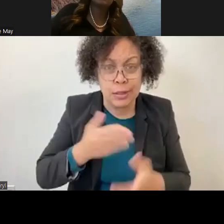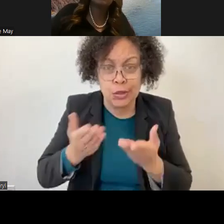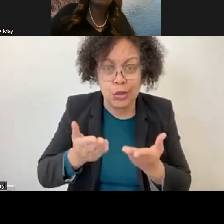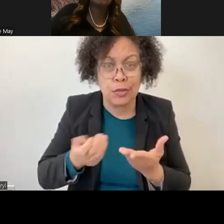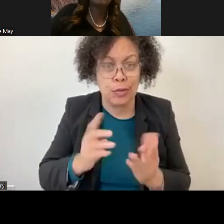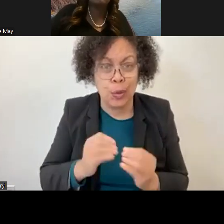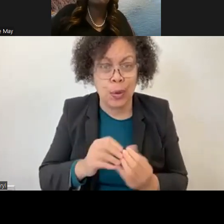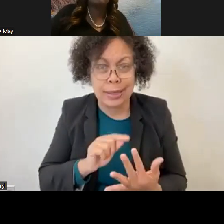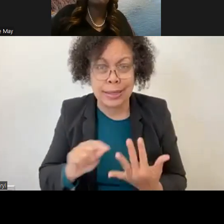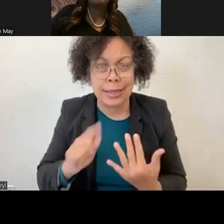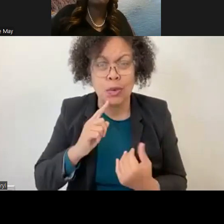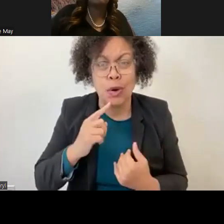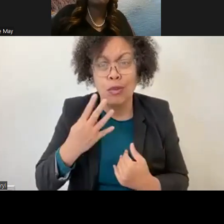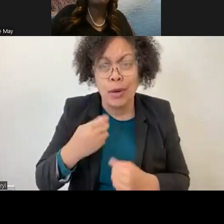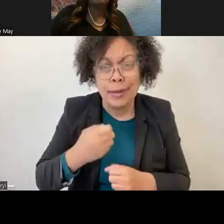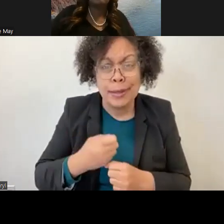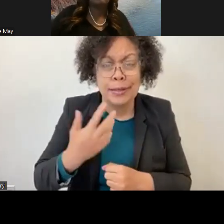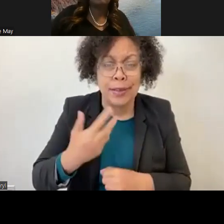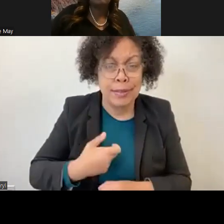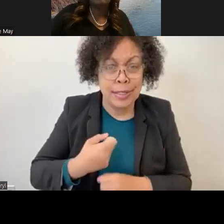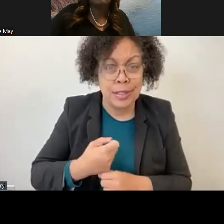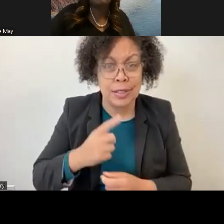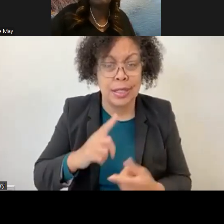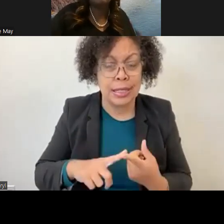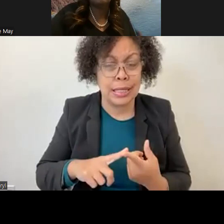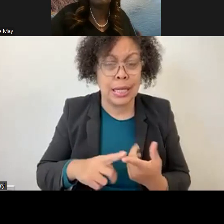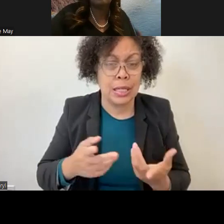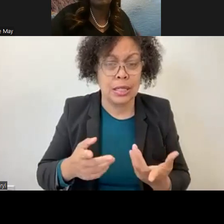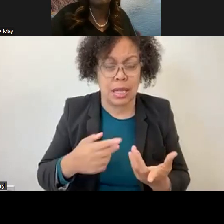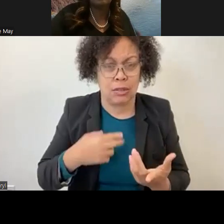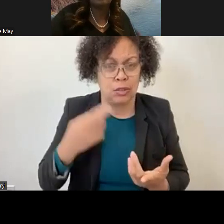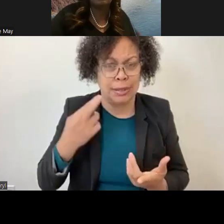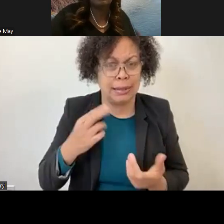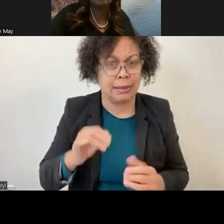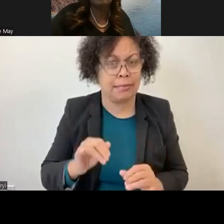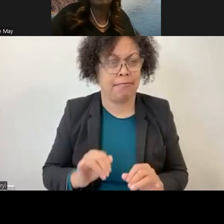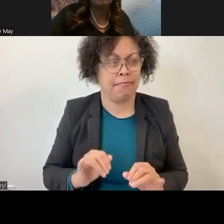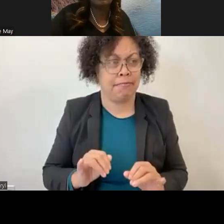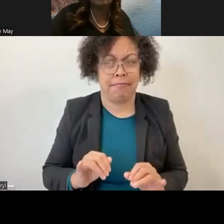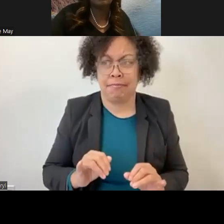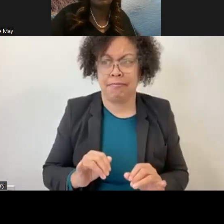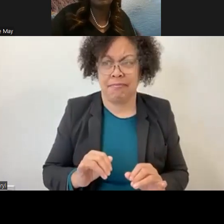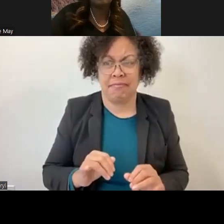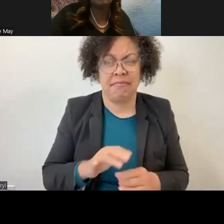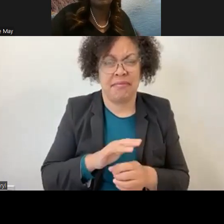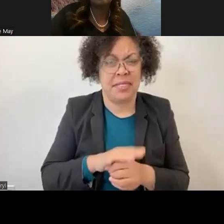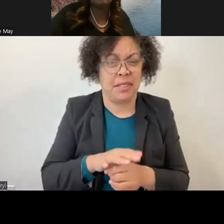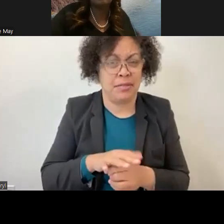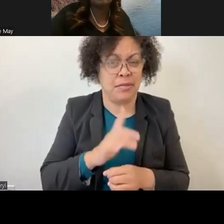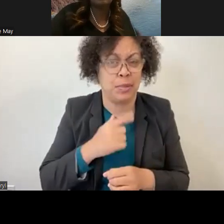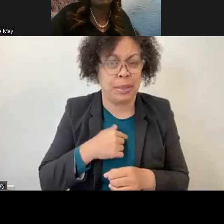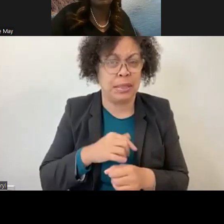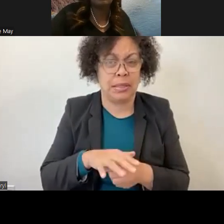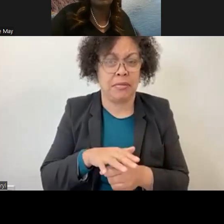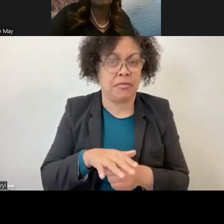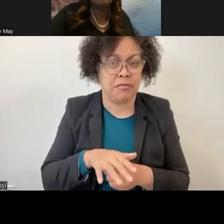for 4 or 5 years until, I just eventually realized that it was enough, right? That I